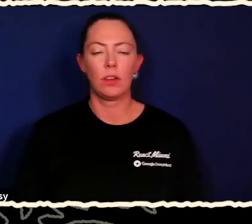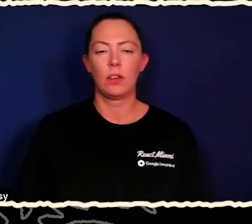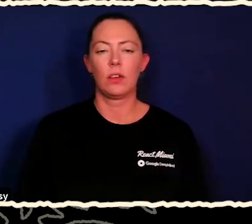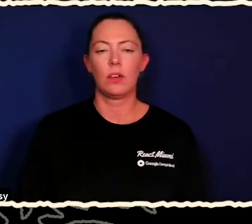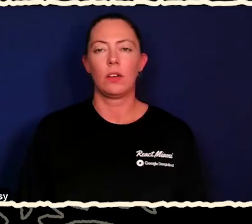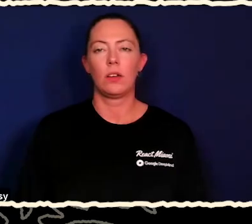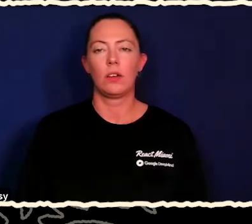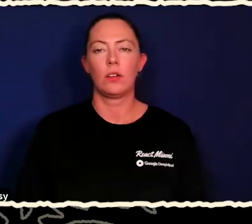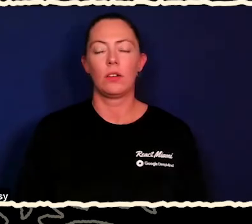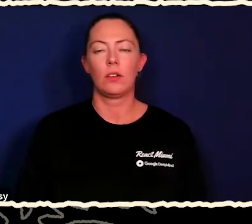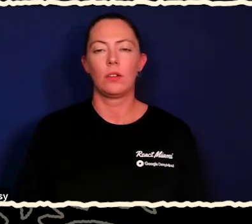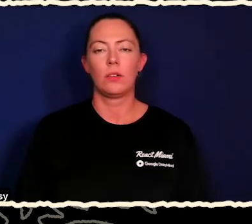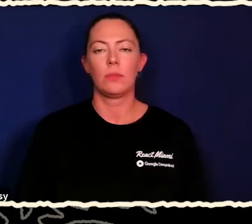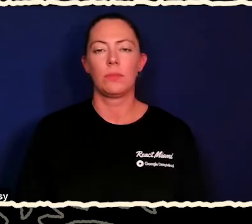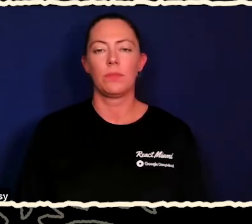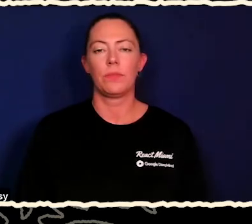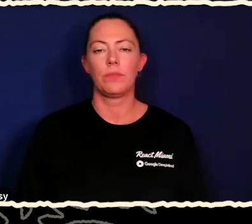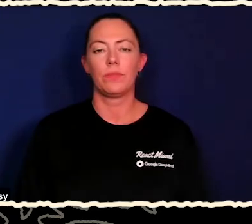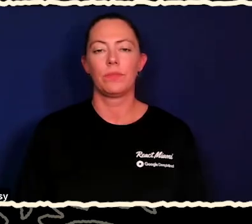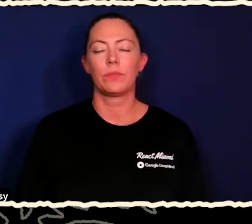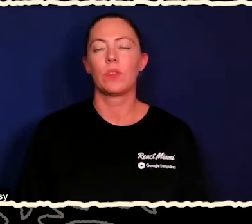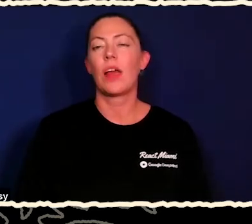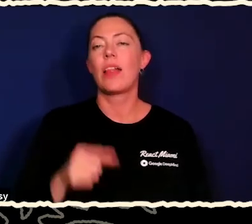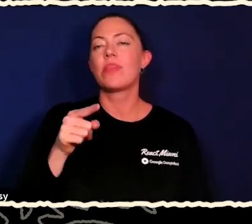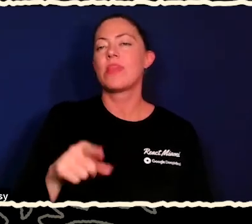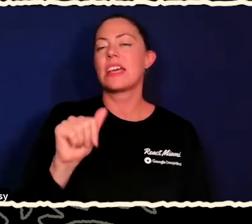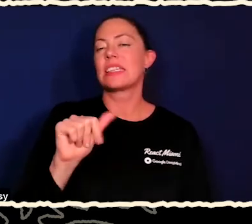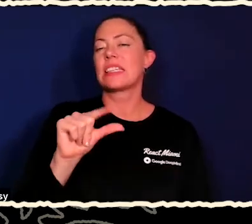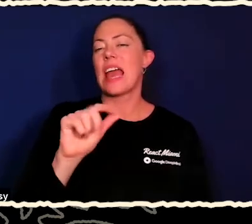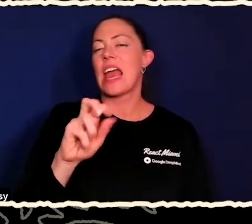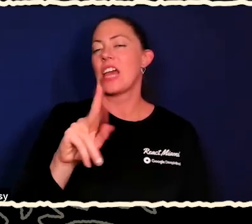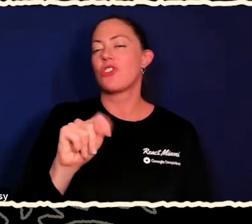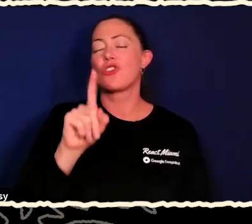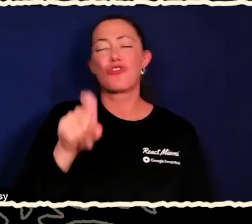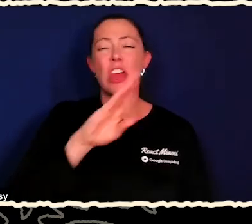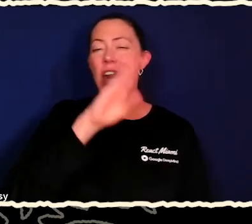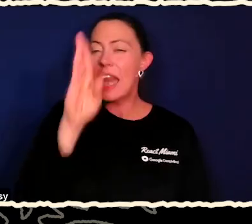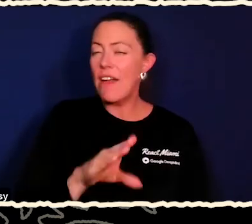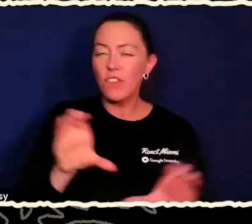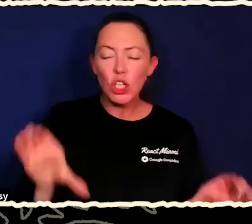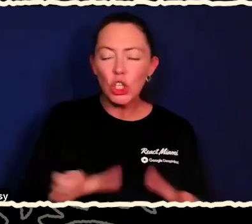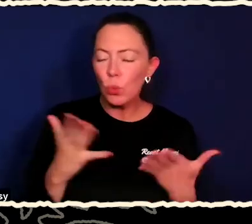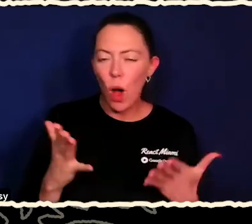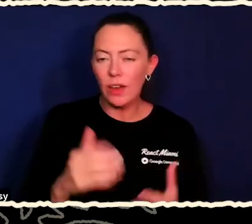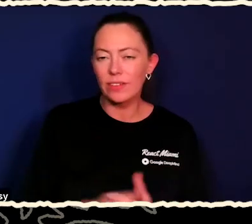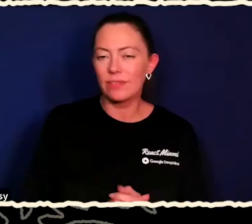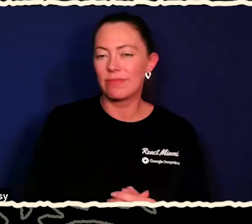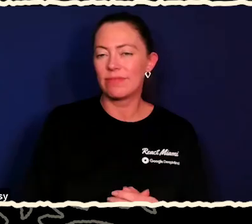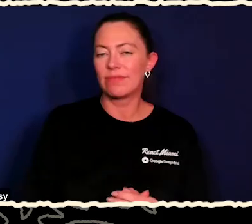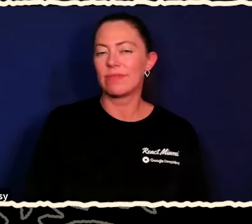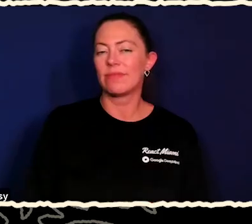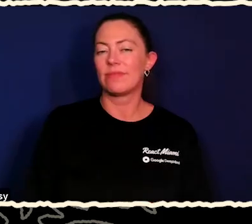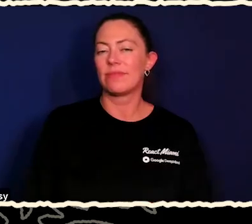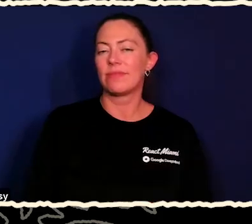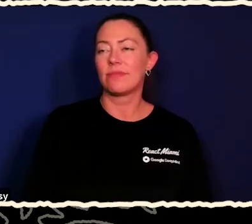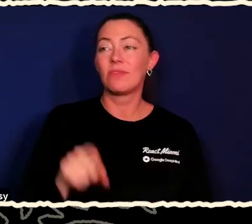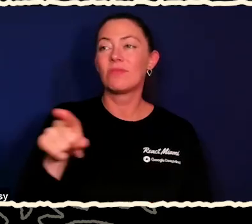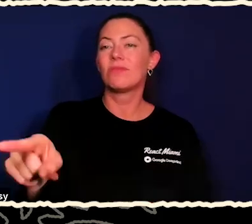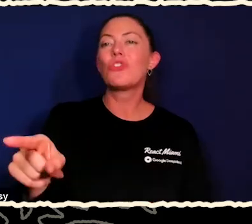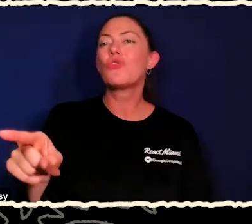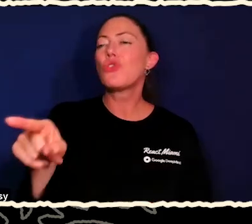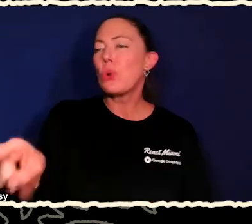Here, just talking to your mic. Okay. What should this agent never do? I'll just point and then you give them the mic.